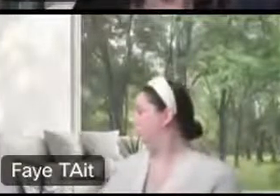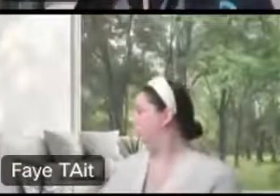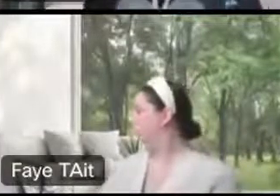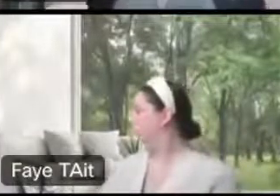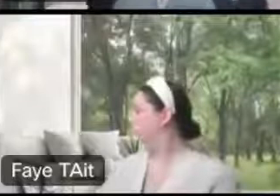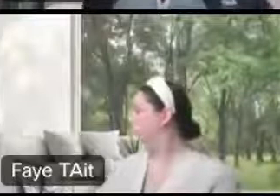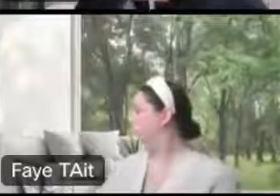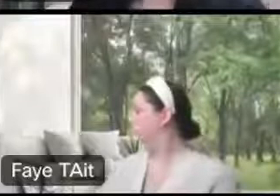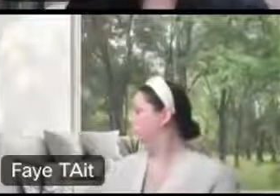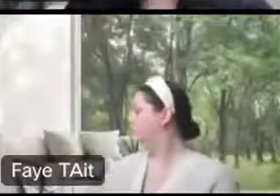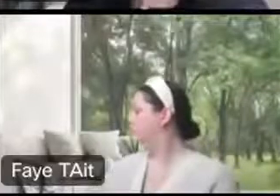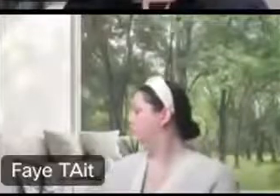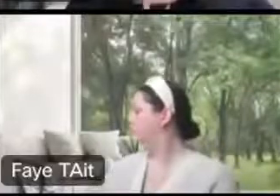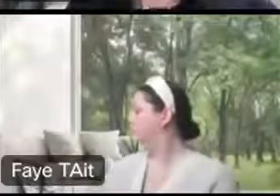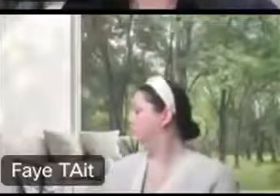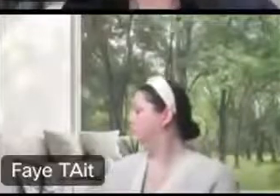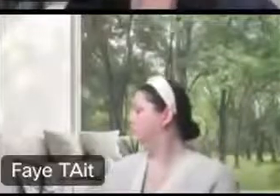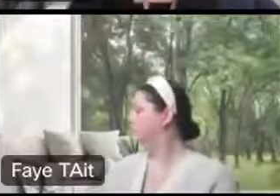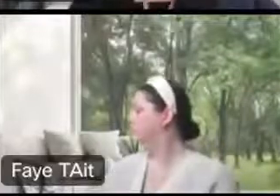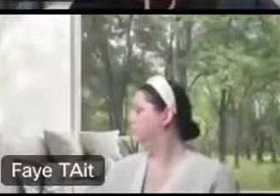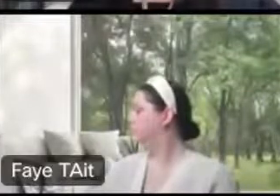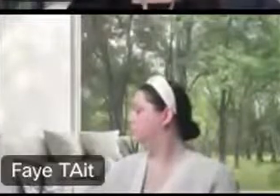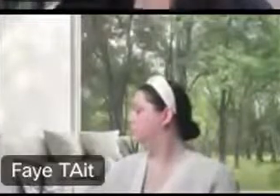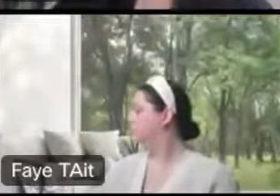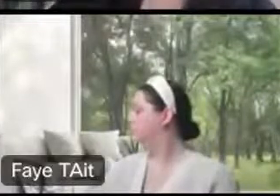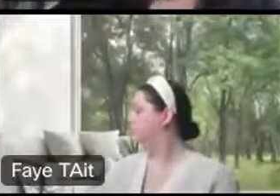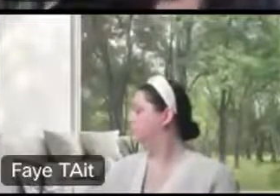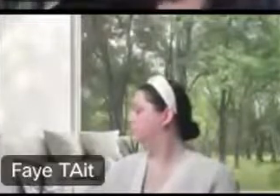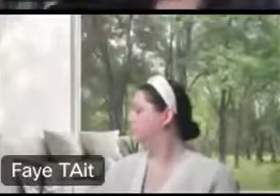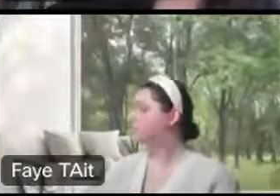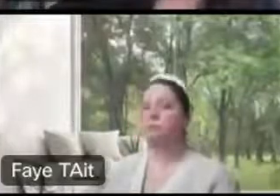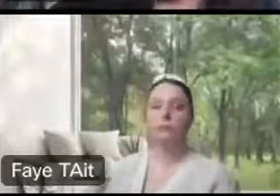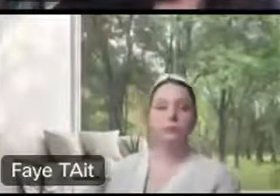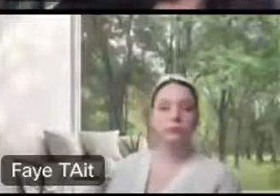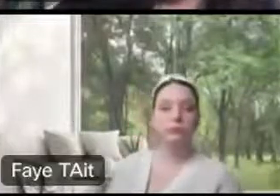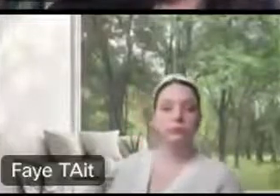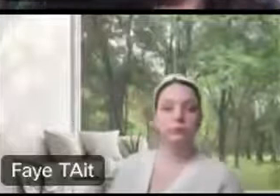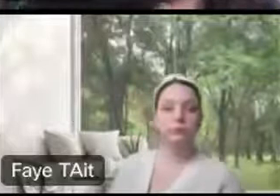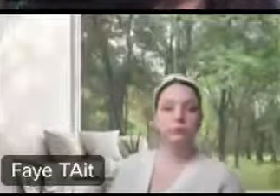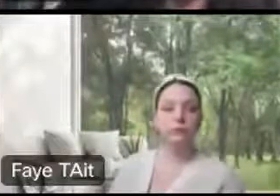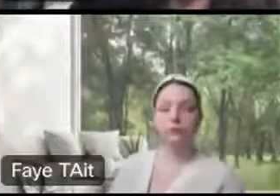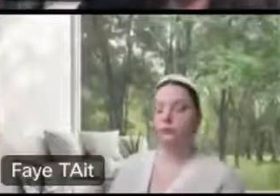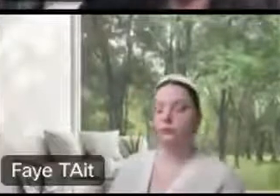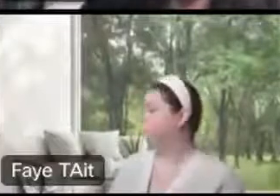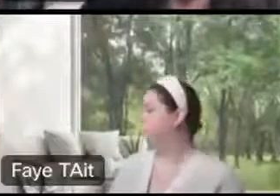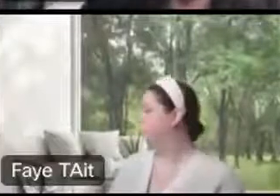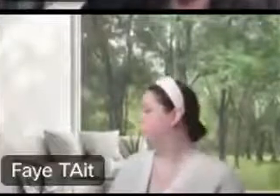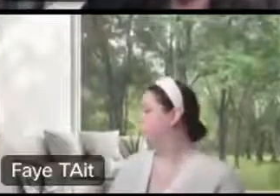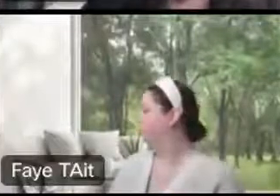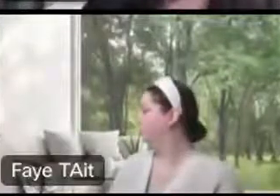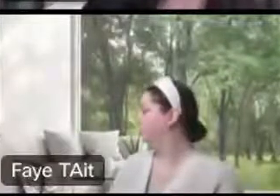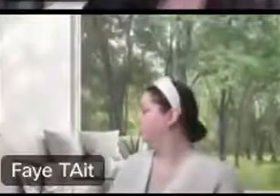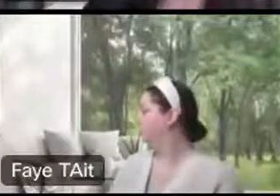Yeah, thank you very much, both of you that were able to attend that symposium. I heard nothing but very positive things from people statewide that had the opportunity